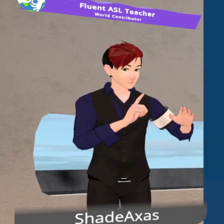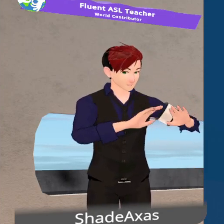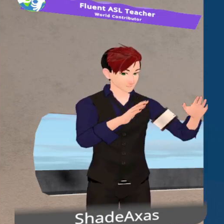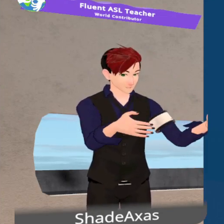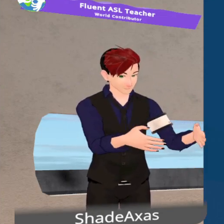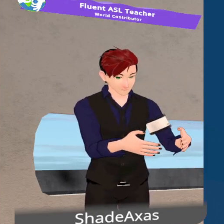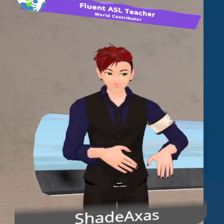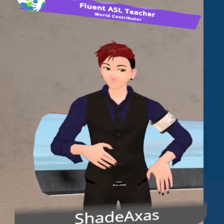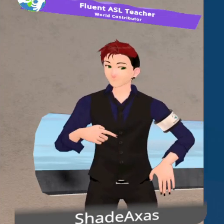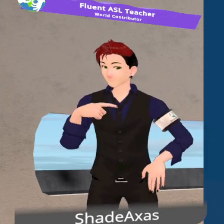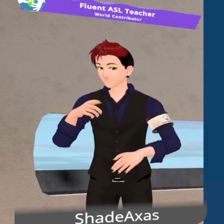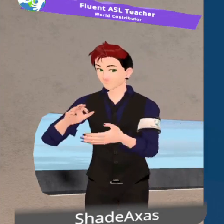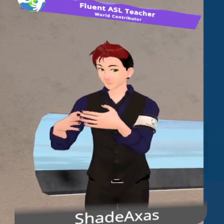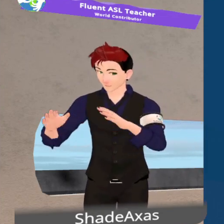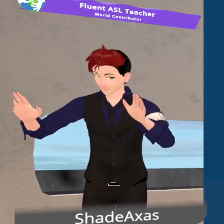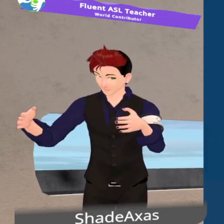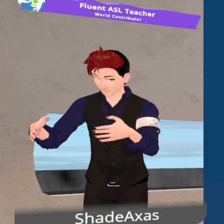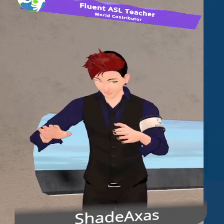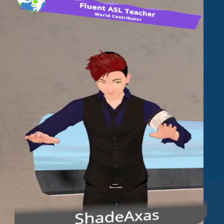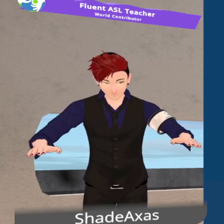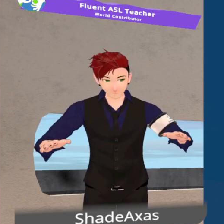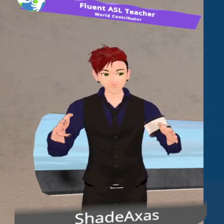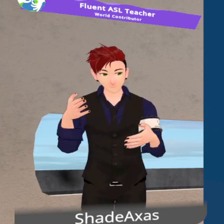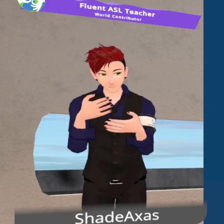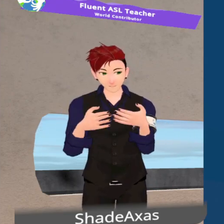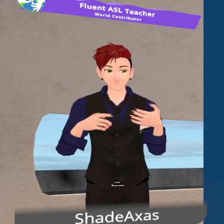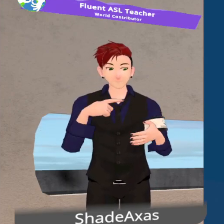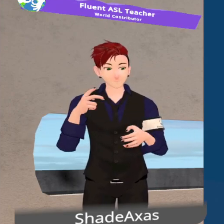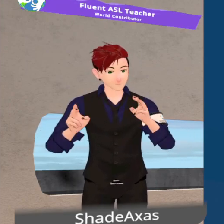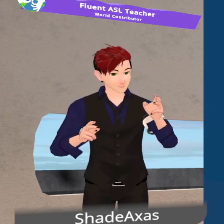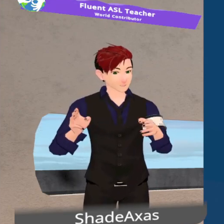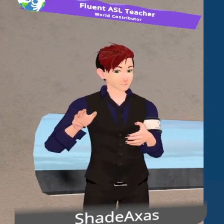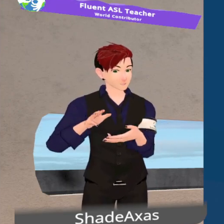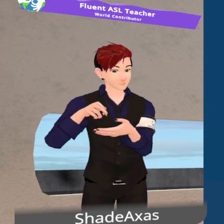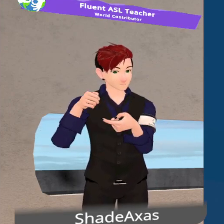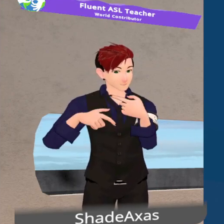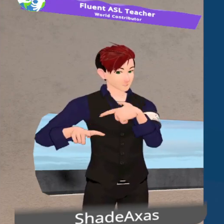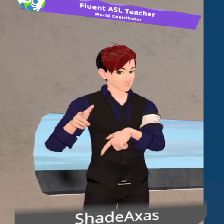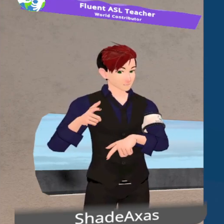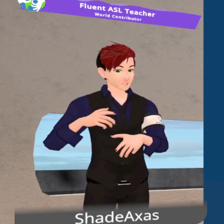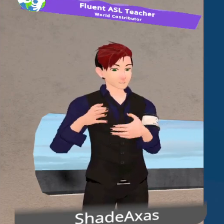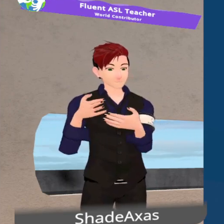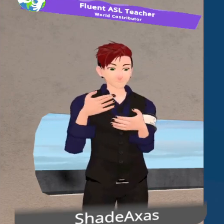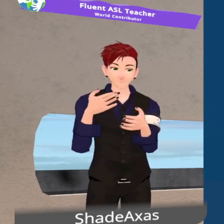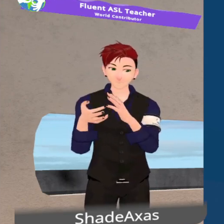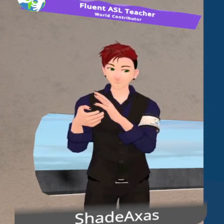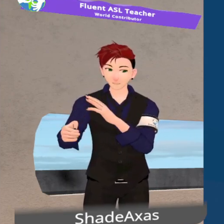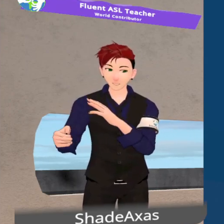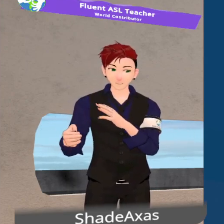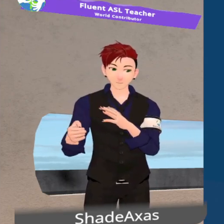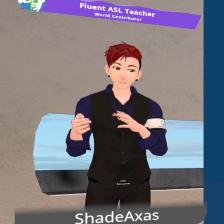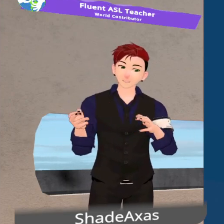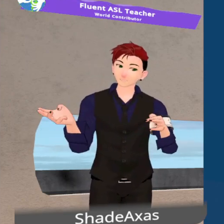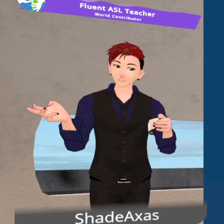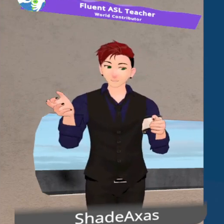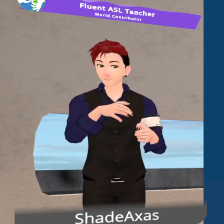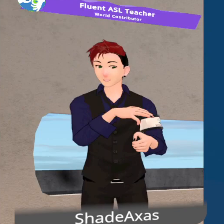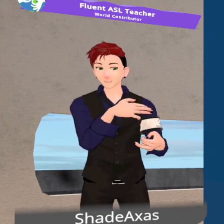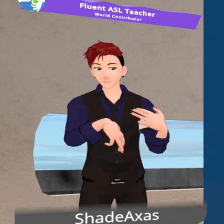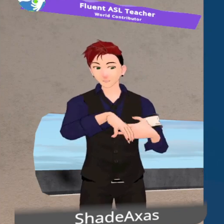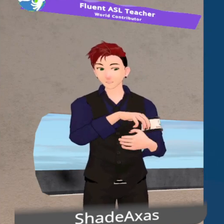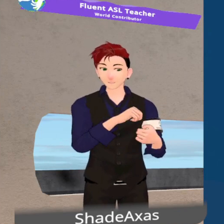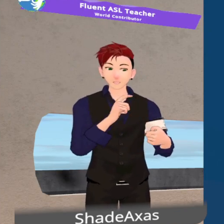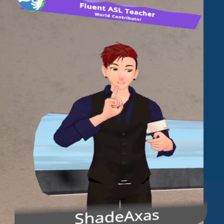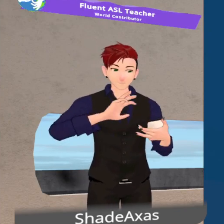You got the deaf community. You have the hearing community. There are some hearing people who learn sign, become well enough skilled that